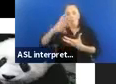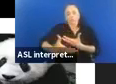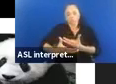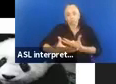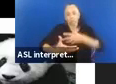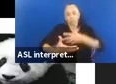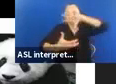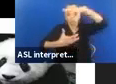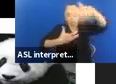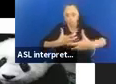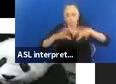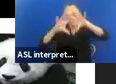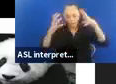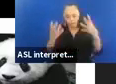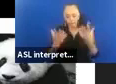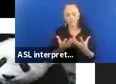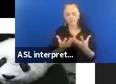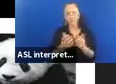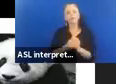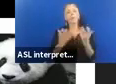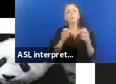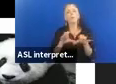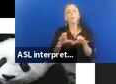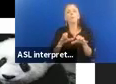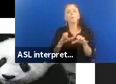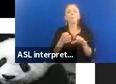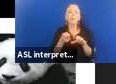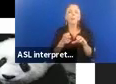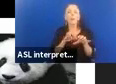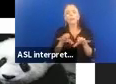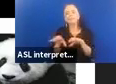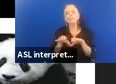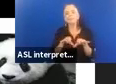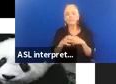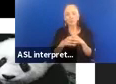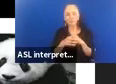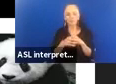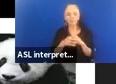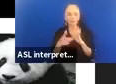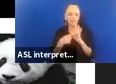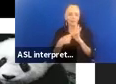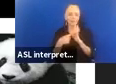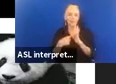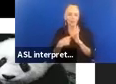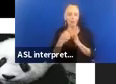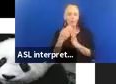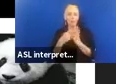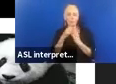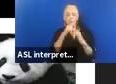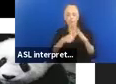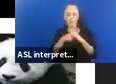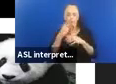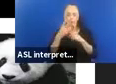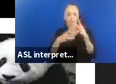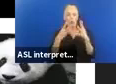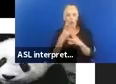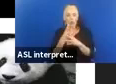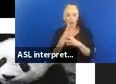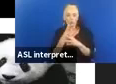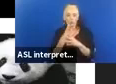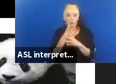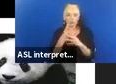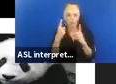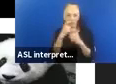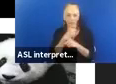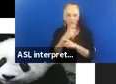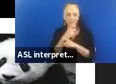wanted to do a little activity that gets at some of the hidden world complexity that pathogens present to us, and